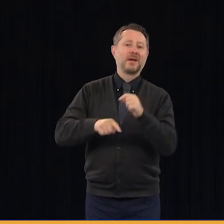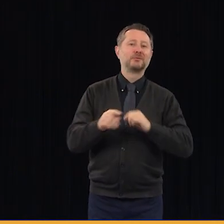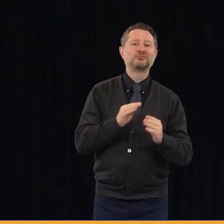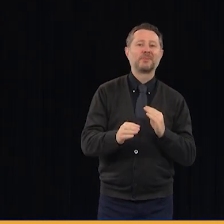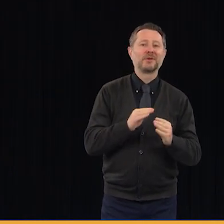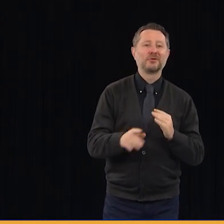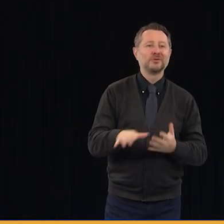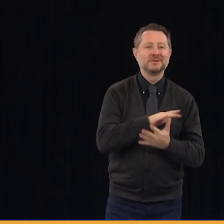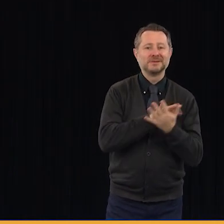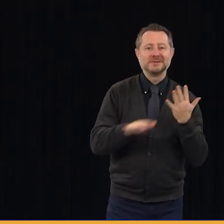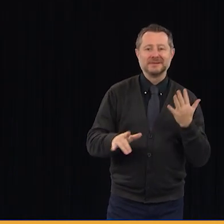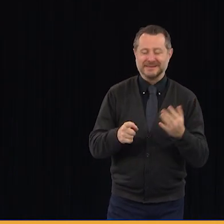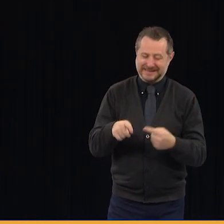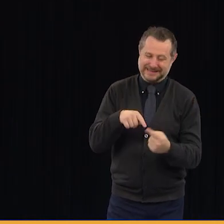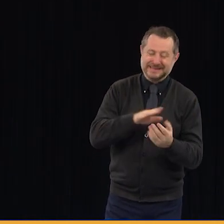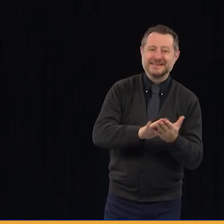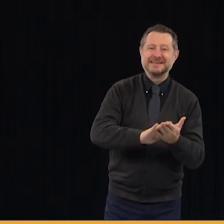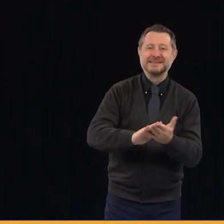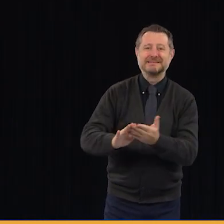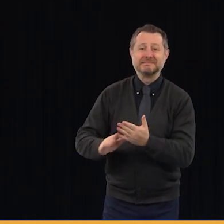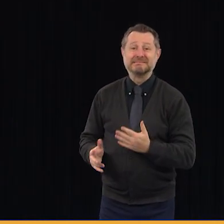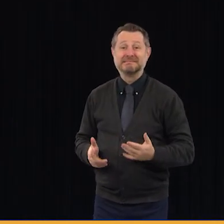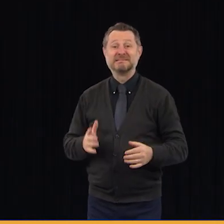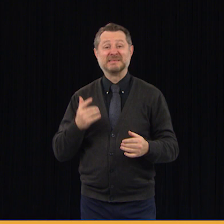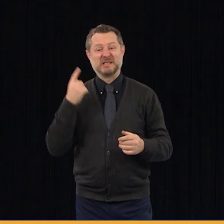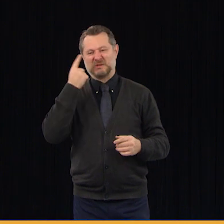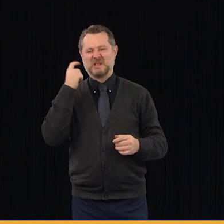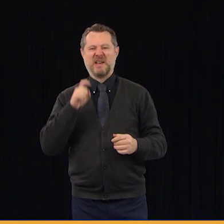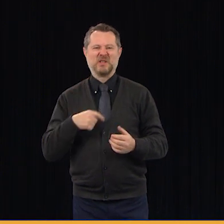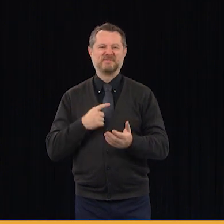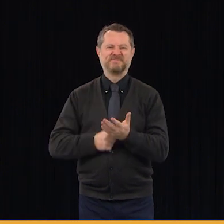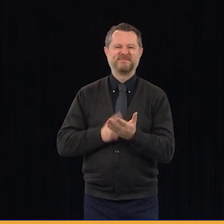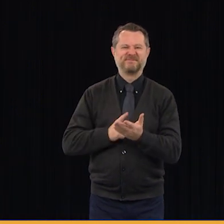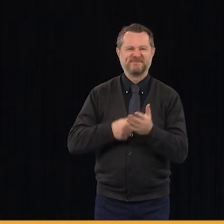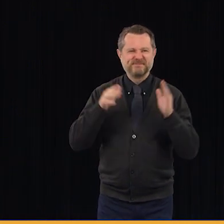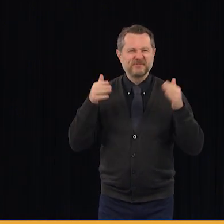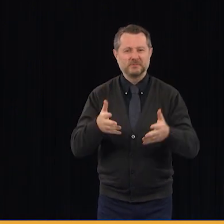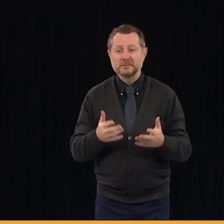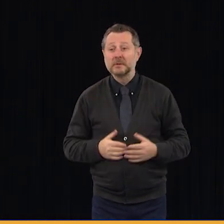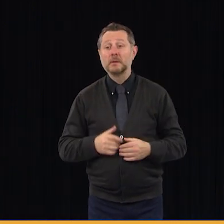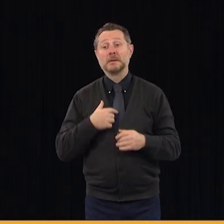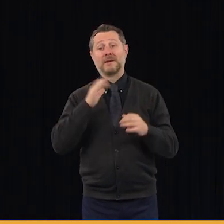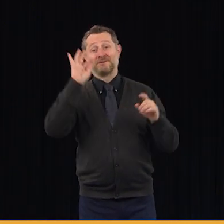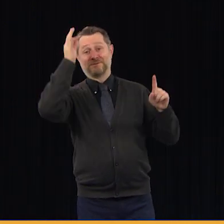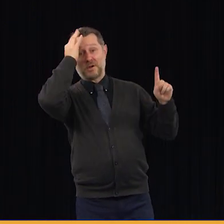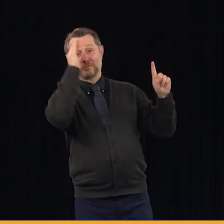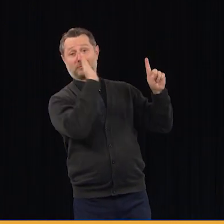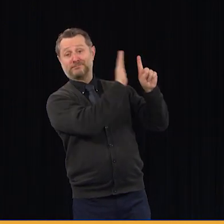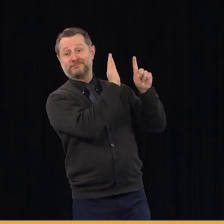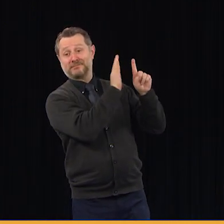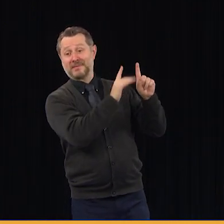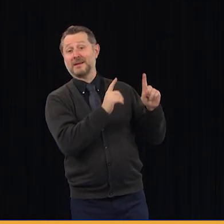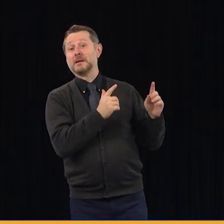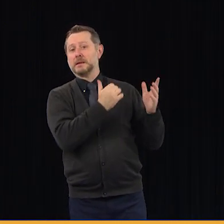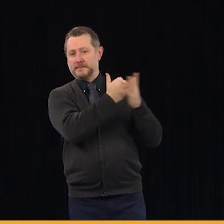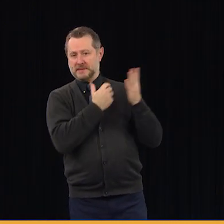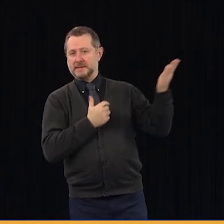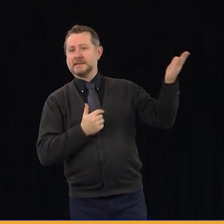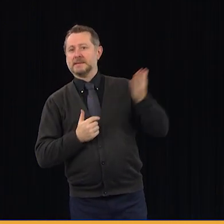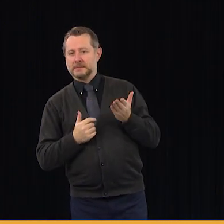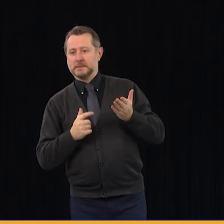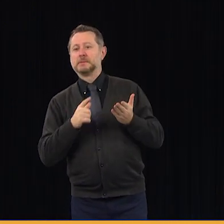So that's something that we're working on immediately. And we need the federal government to be responsible, and we need the federal government to